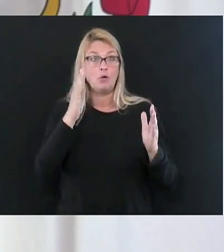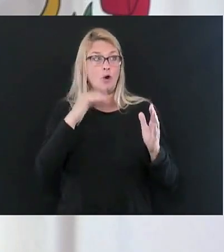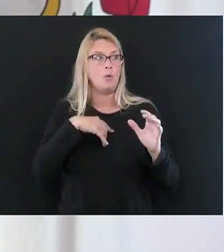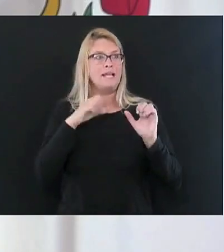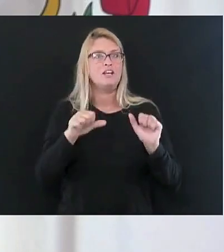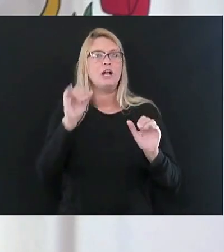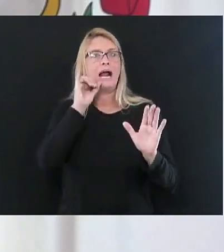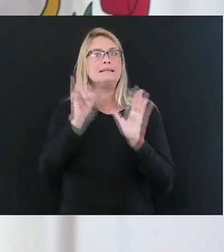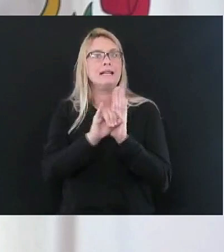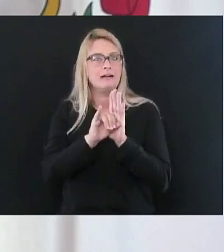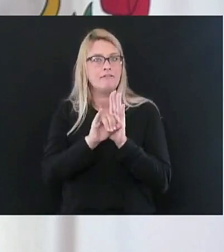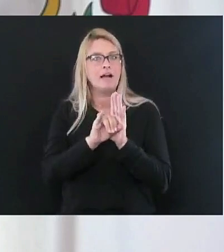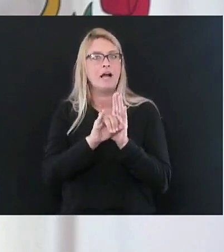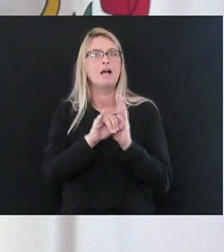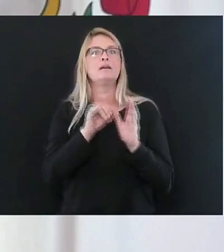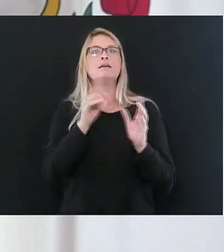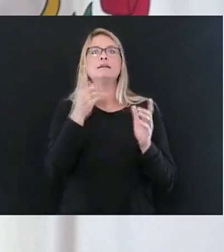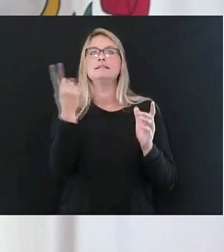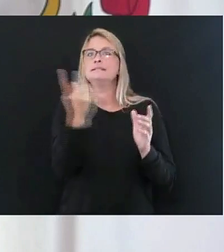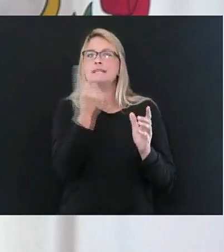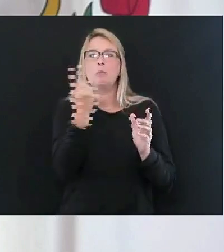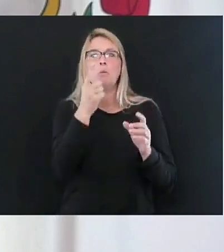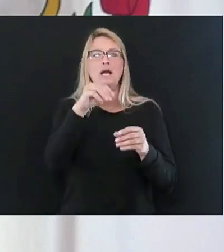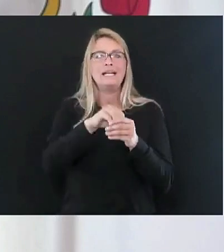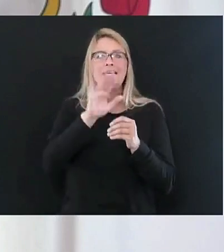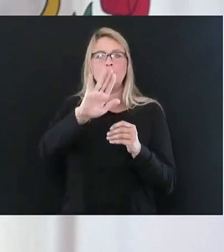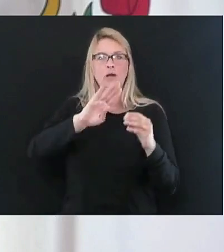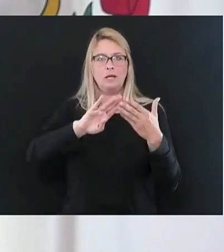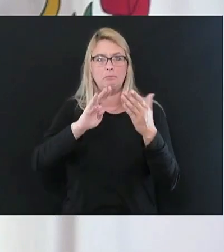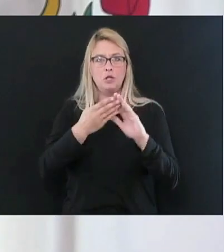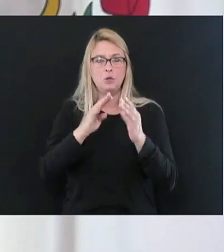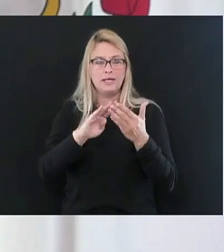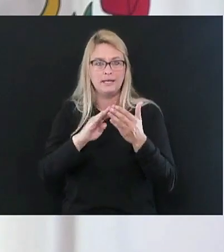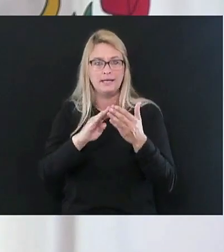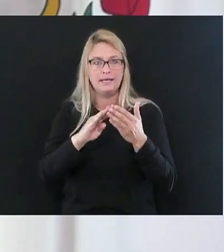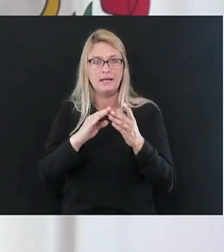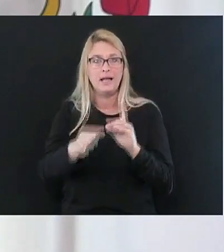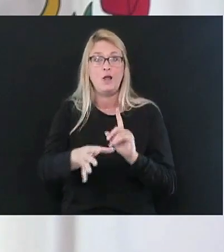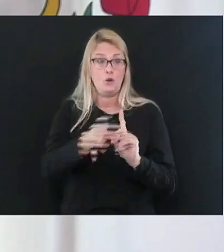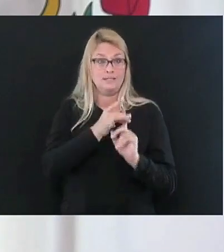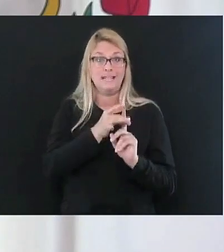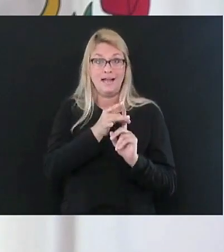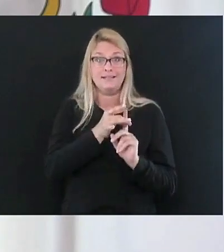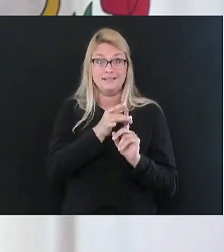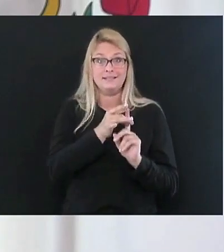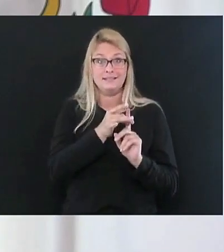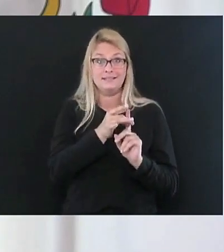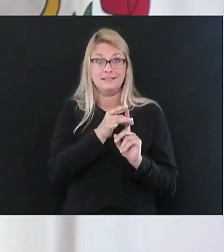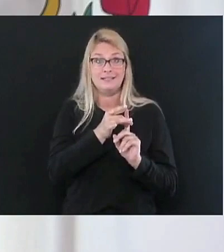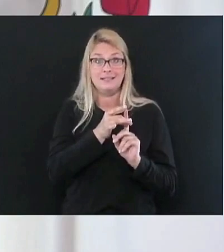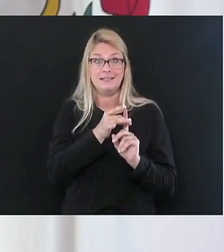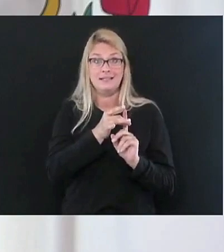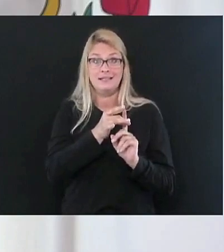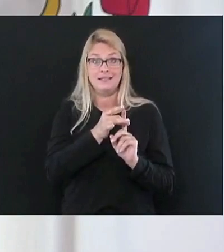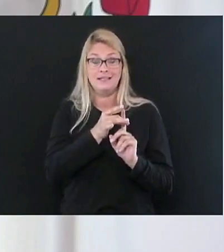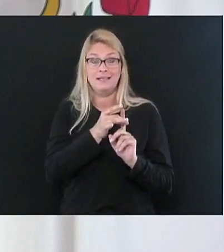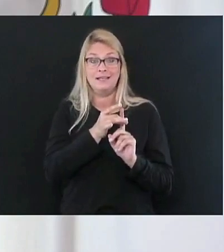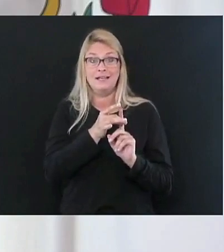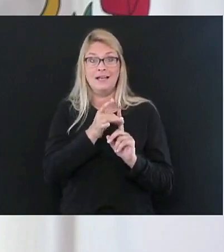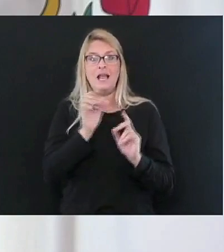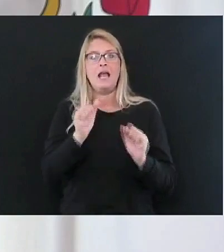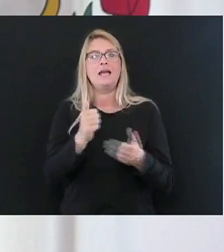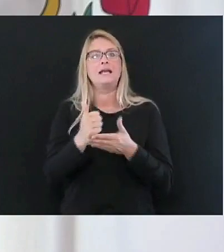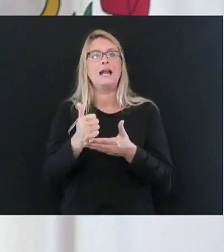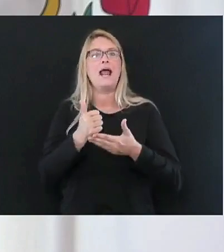somebody within your community or somebodies within your community that would absolutely aid and help